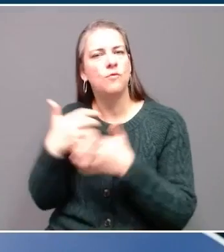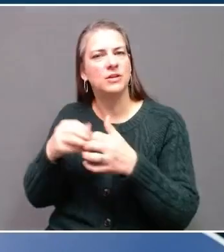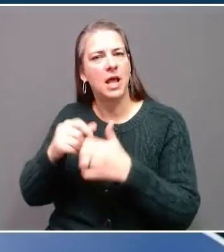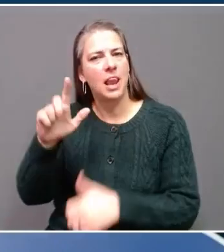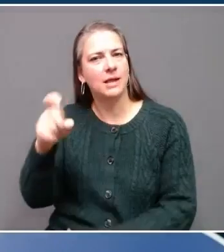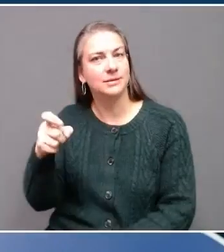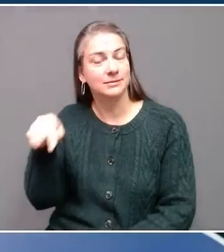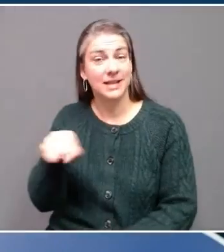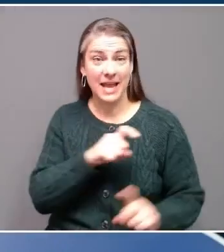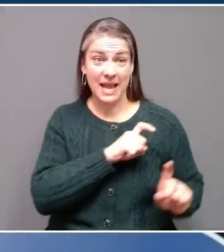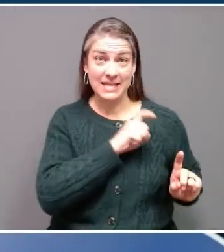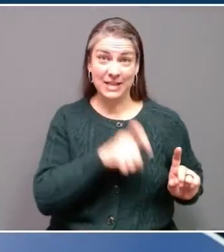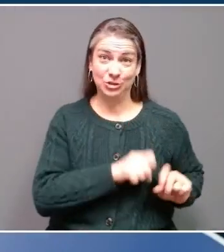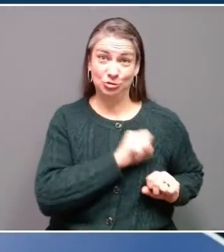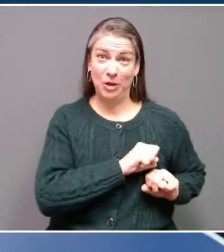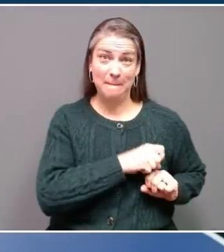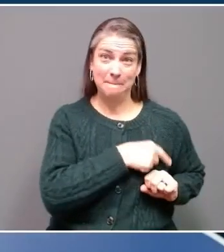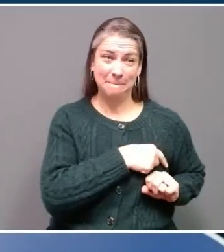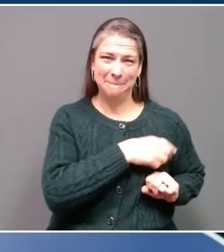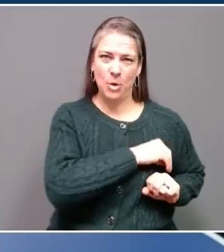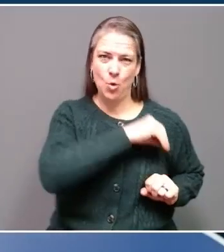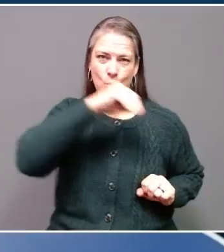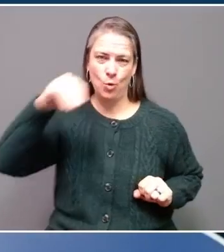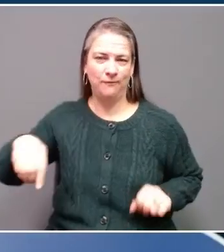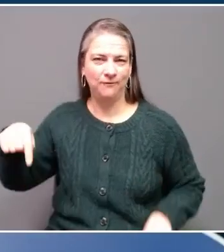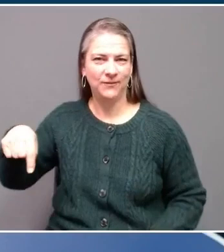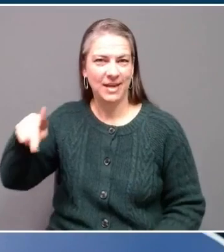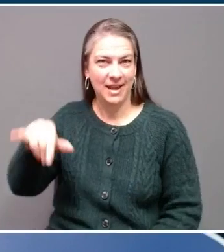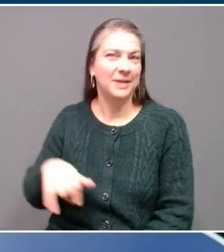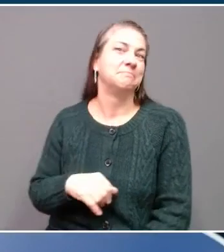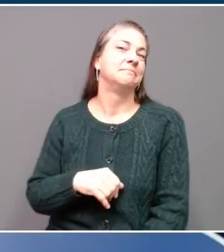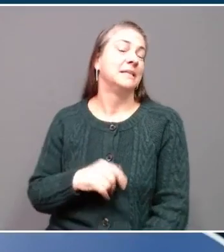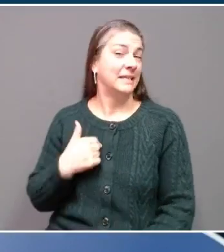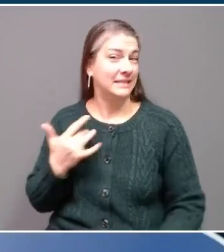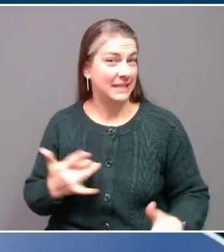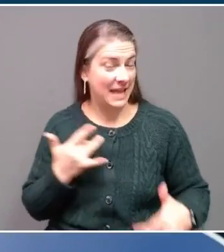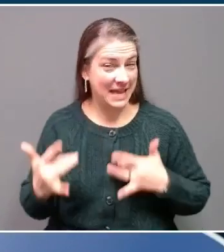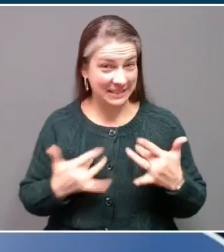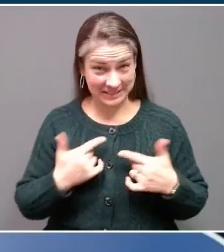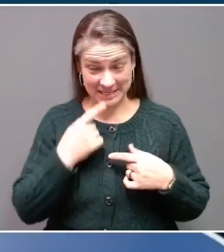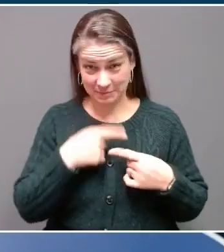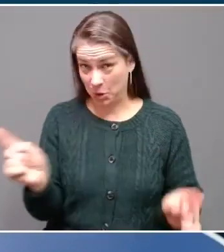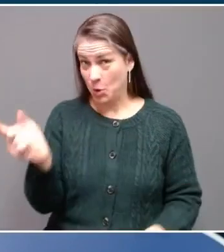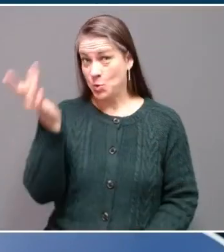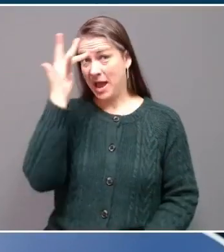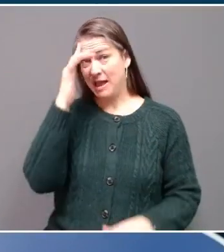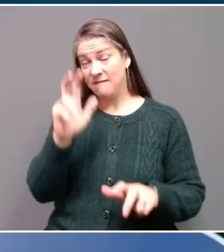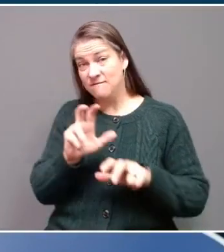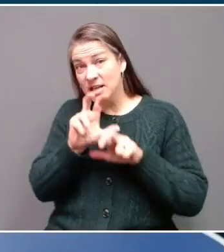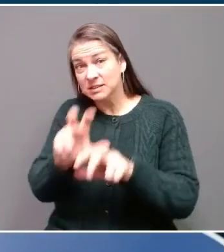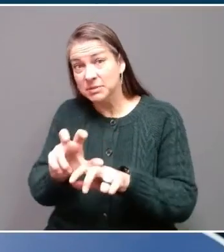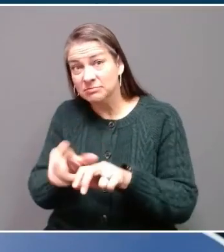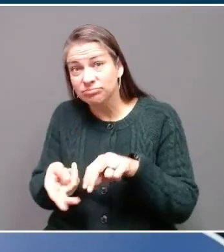Texas jobs moving to Kentucky. This is an exciting announcement, not just because of the investment and job numbers, but